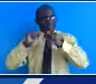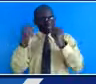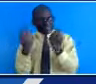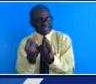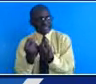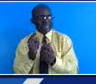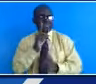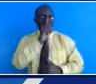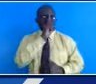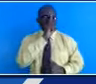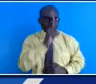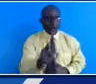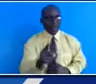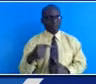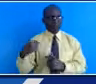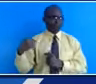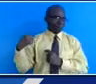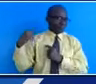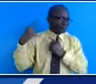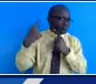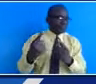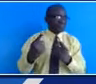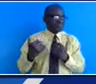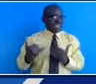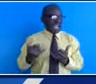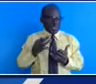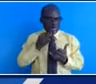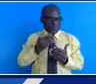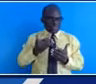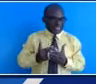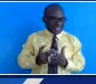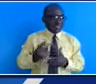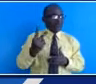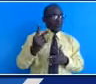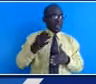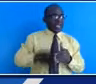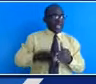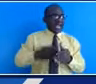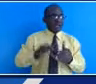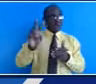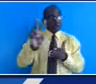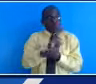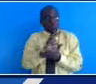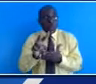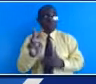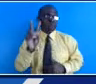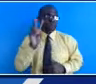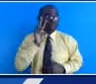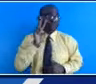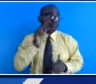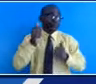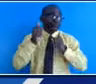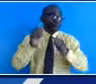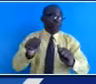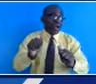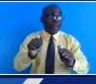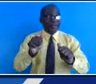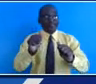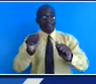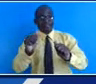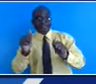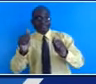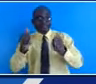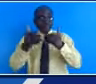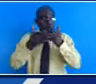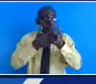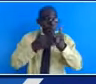restaurants, and we'll wait to see exactly what other kinds of facilities will open under phase three. We're hopeful. We're working right now in